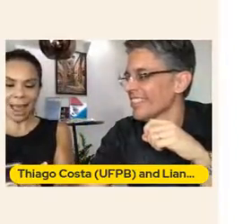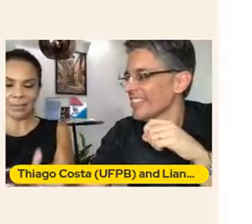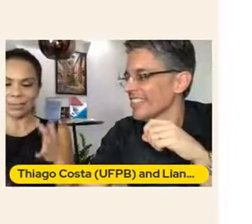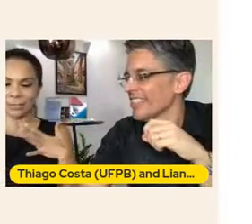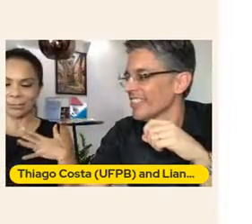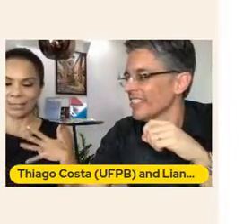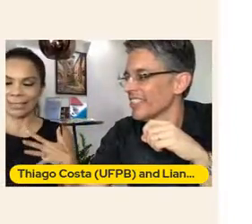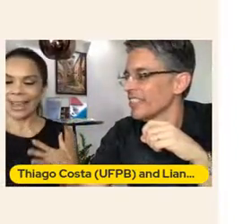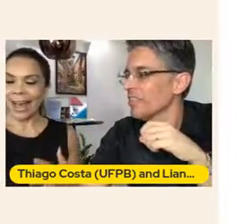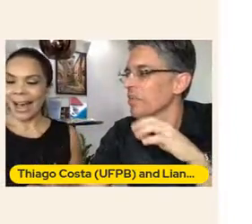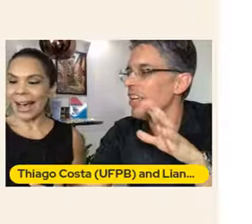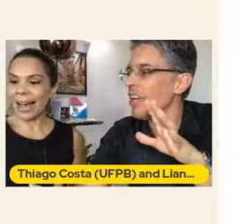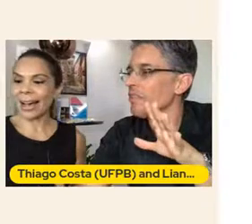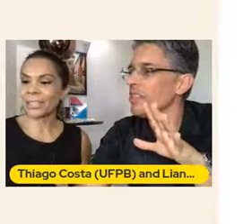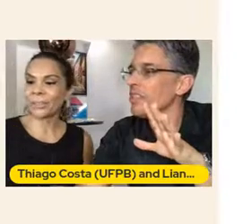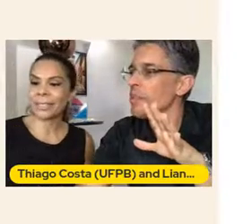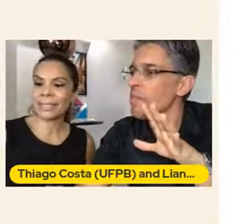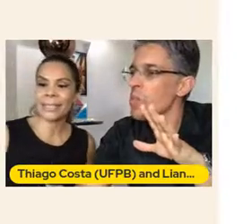160. I'm nervous.